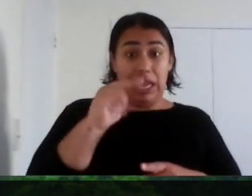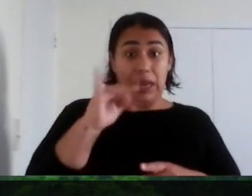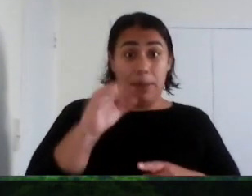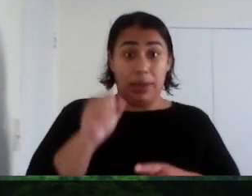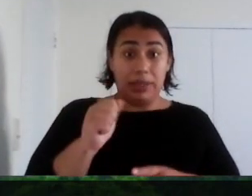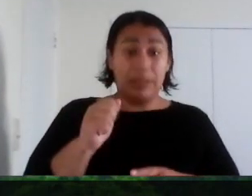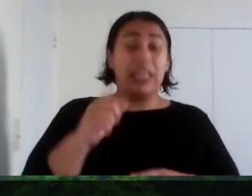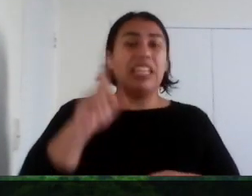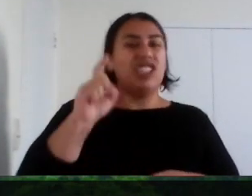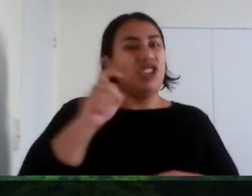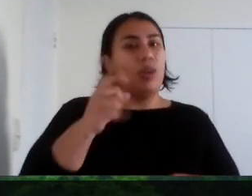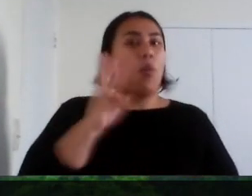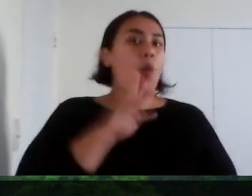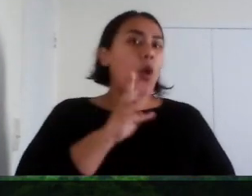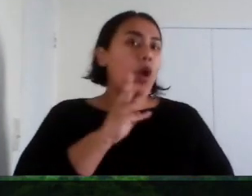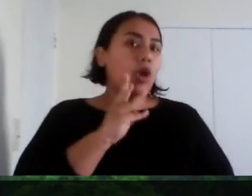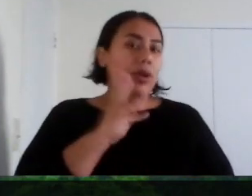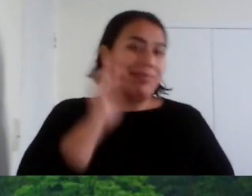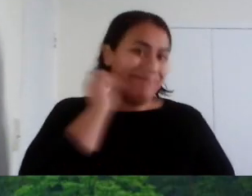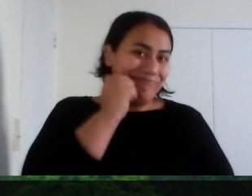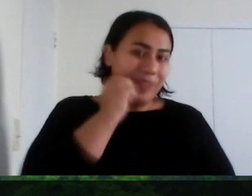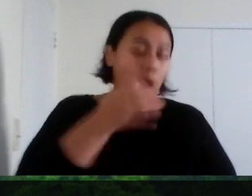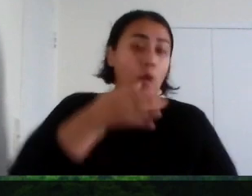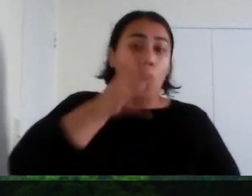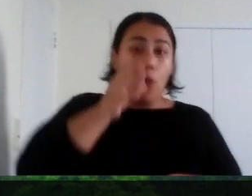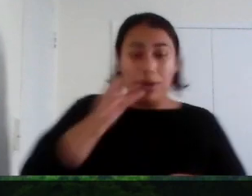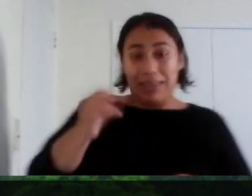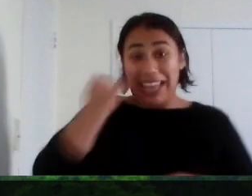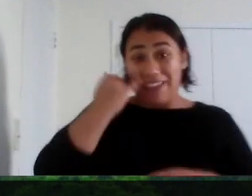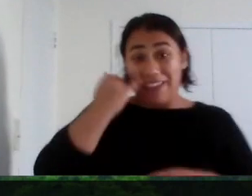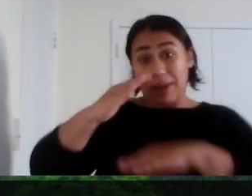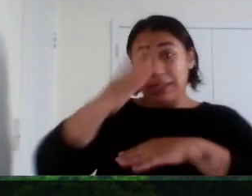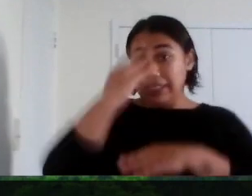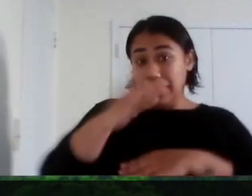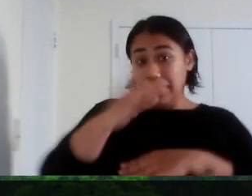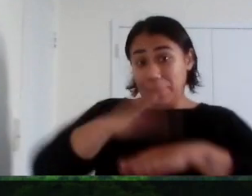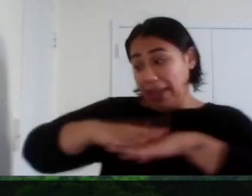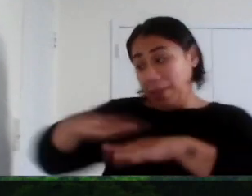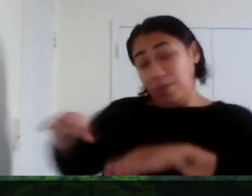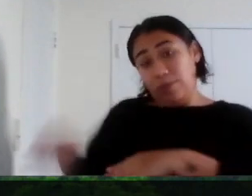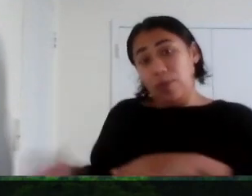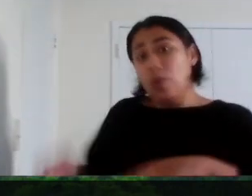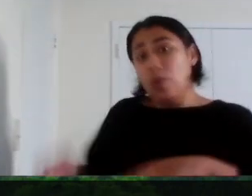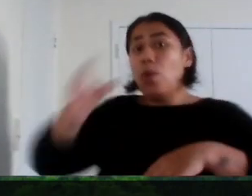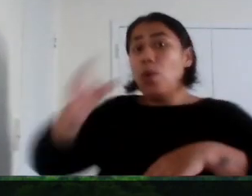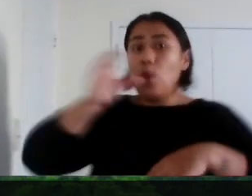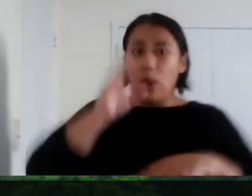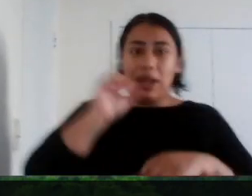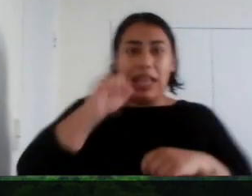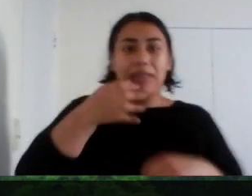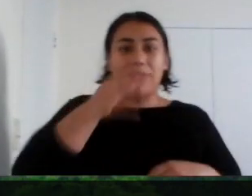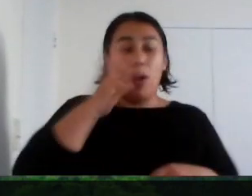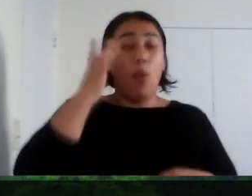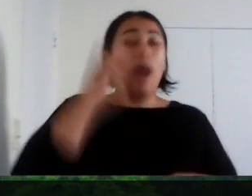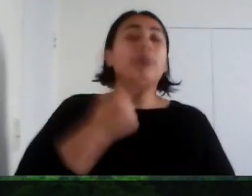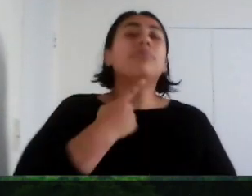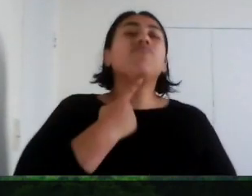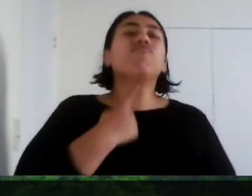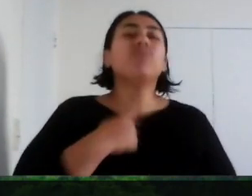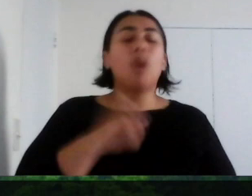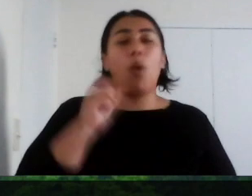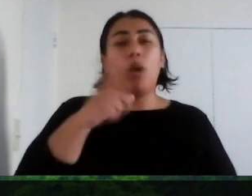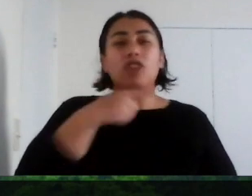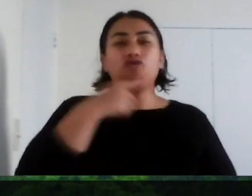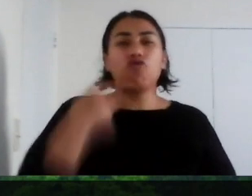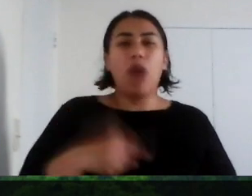tips for using cannabis for sleep. It's important to stay hydrated when using cannabis, so I recommend having a glass of water by your